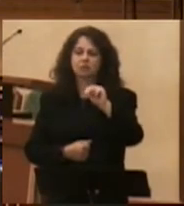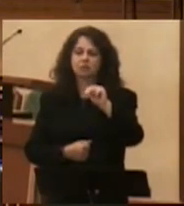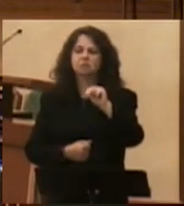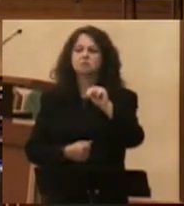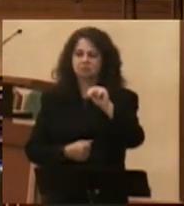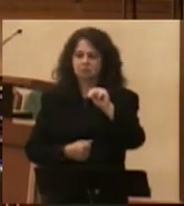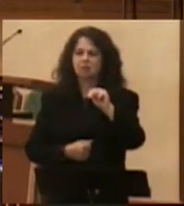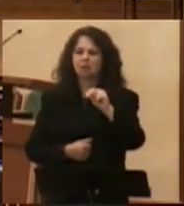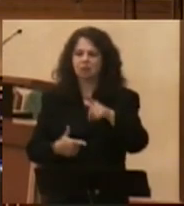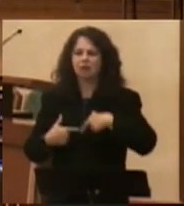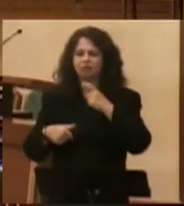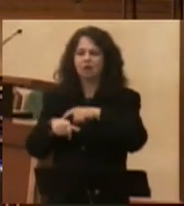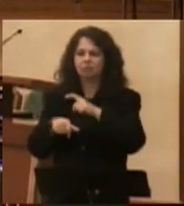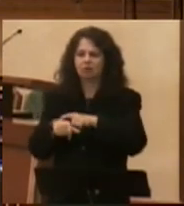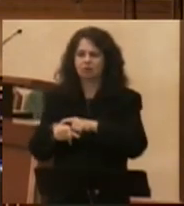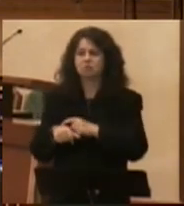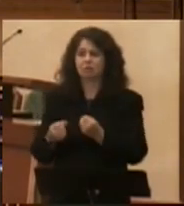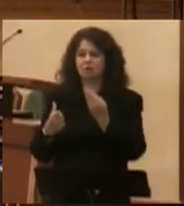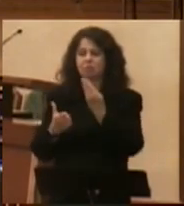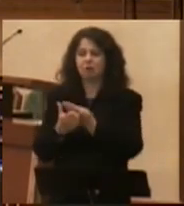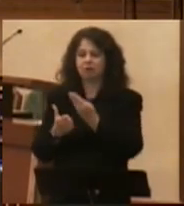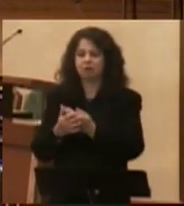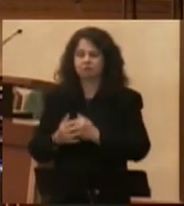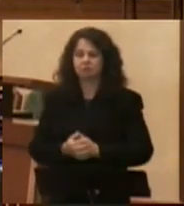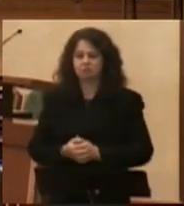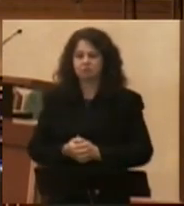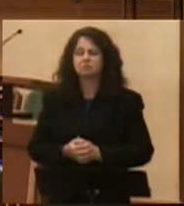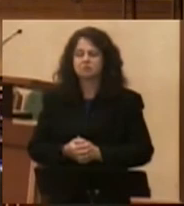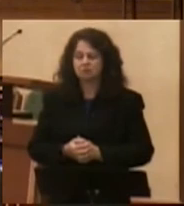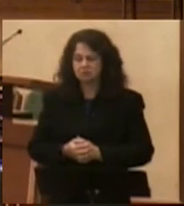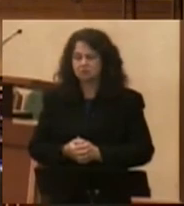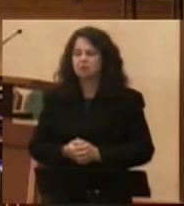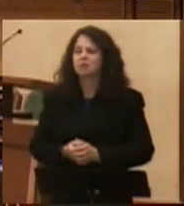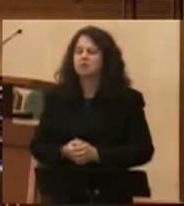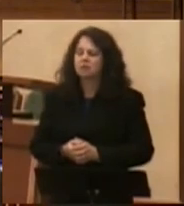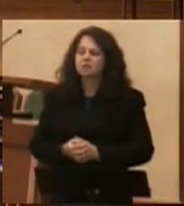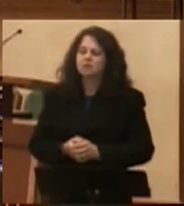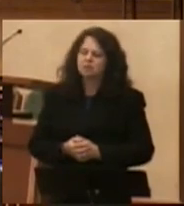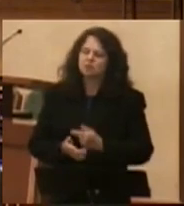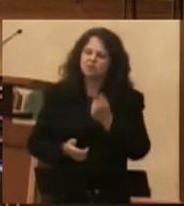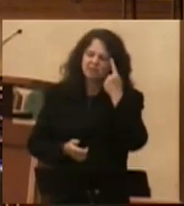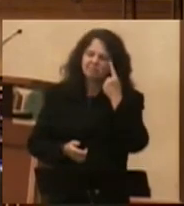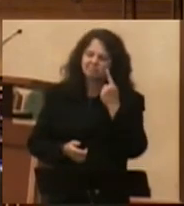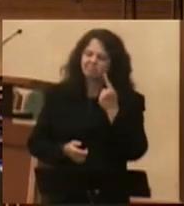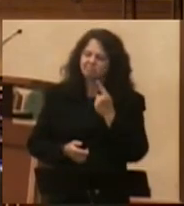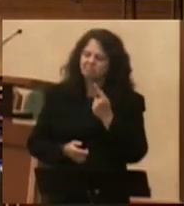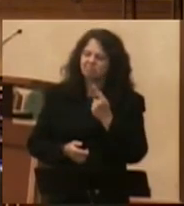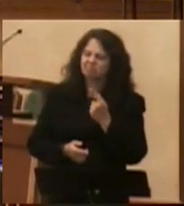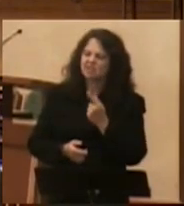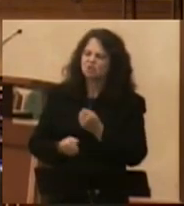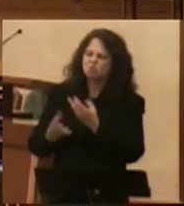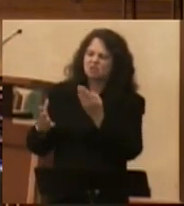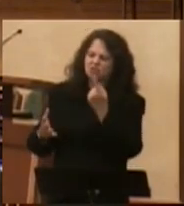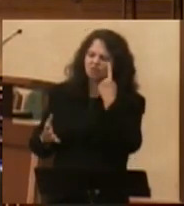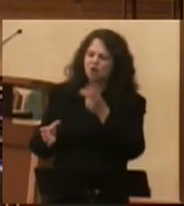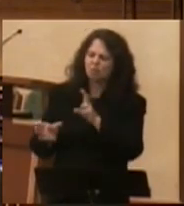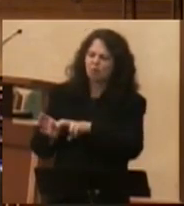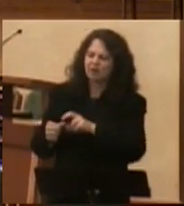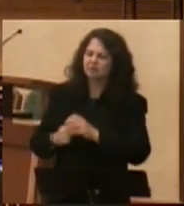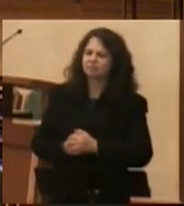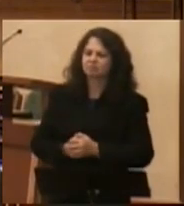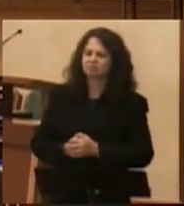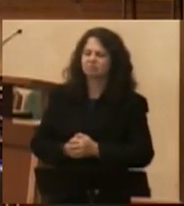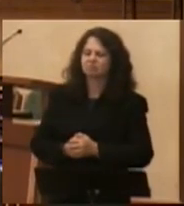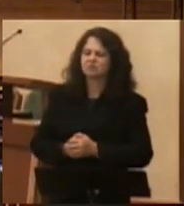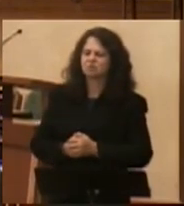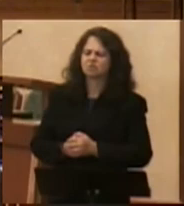$530. Now Twain knew that $530 was too much for a boat ride. So he turned